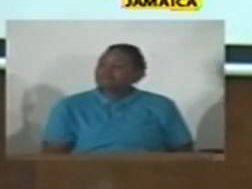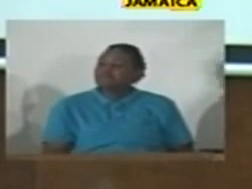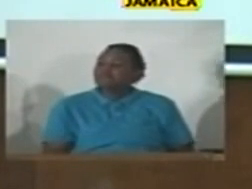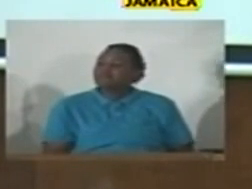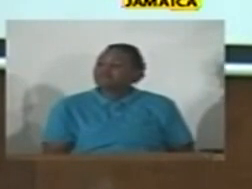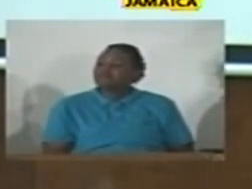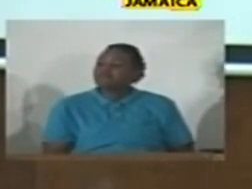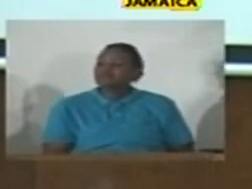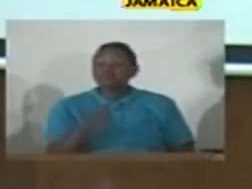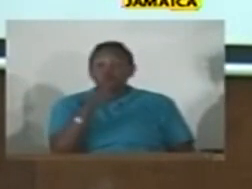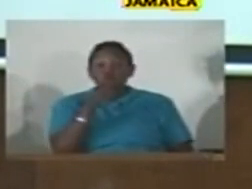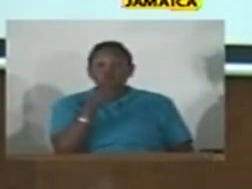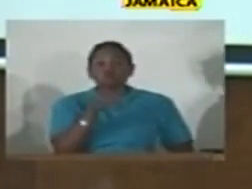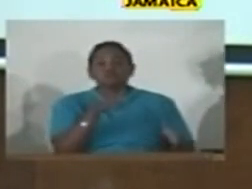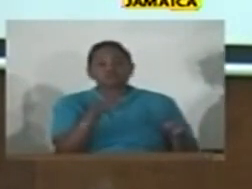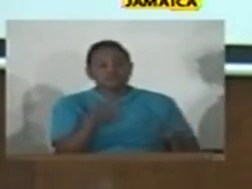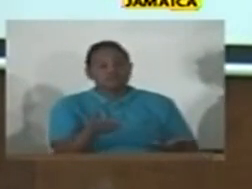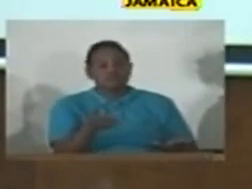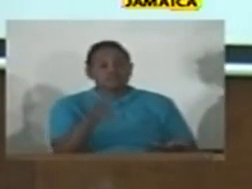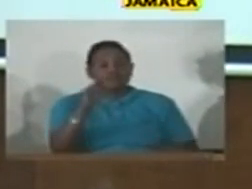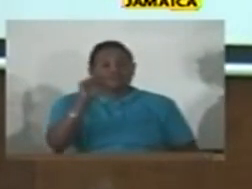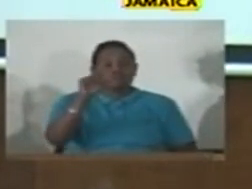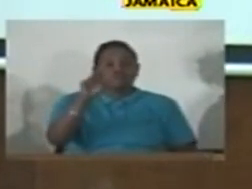late Roger Clark.